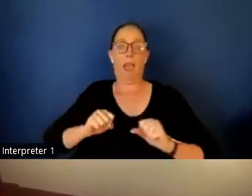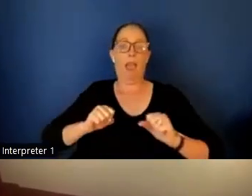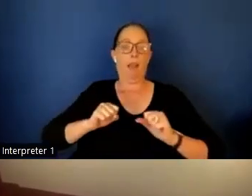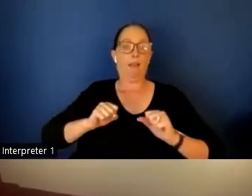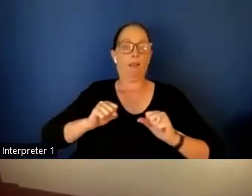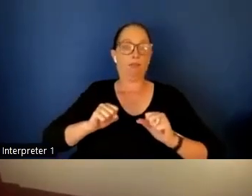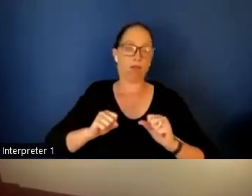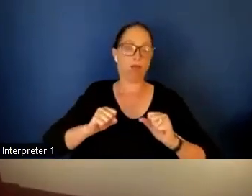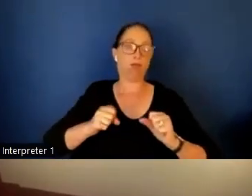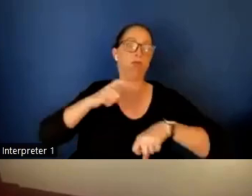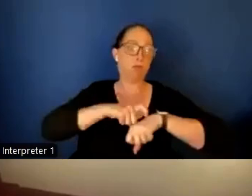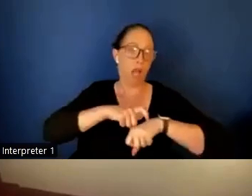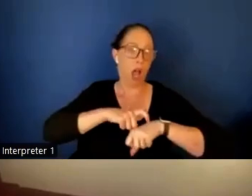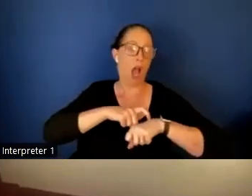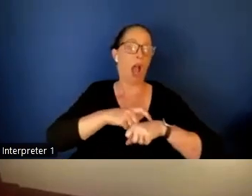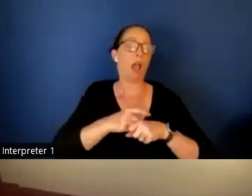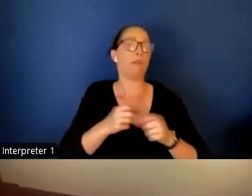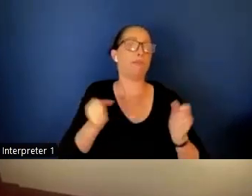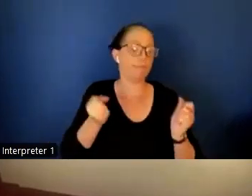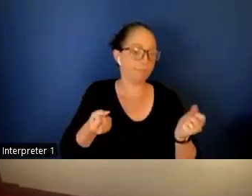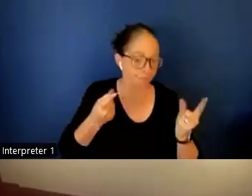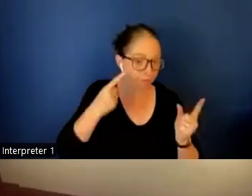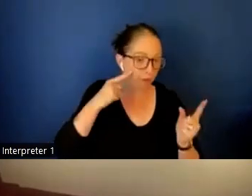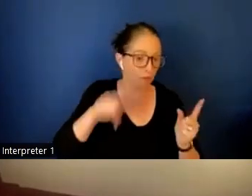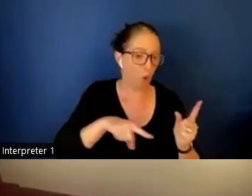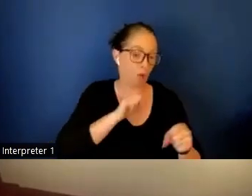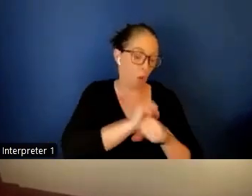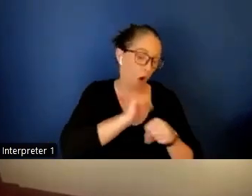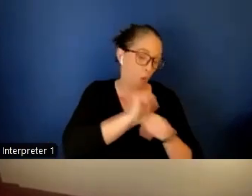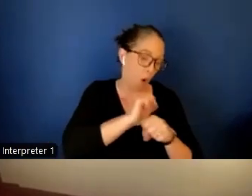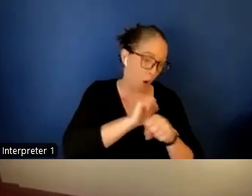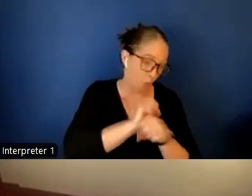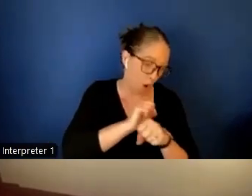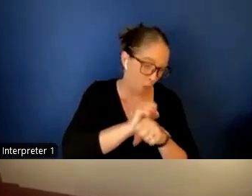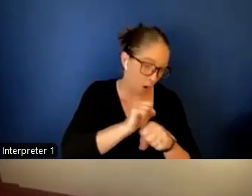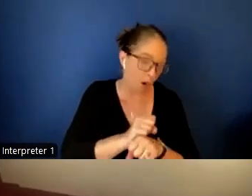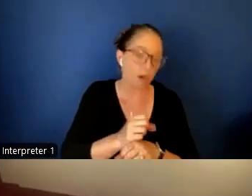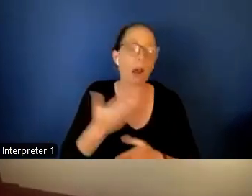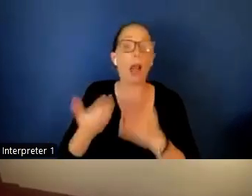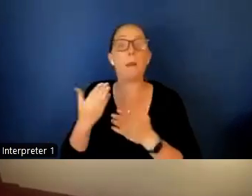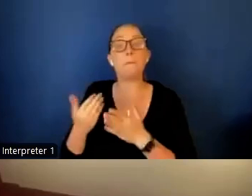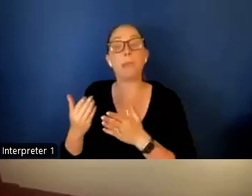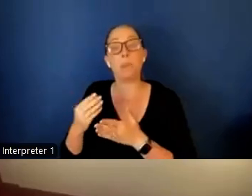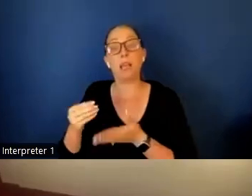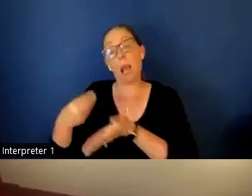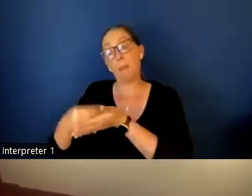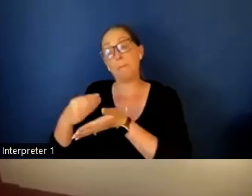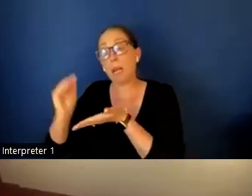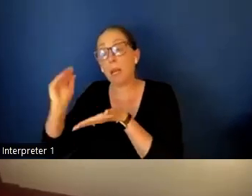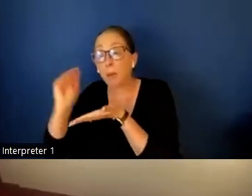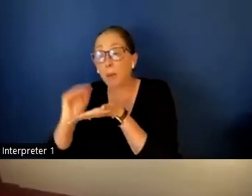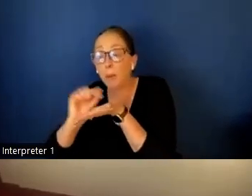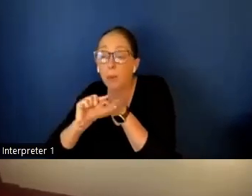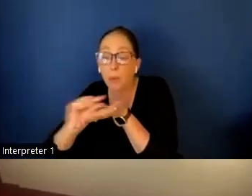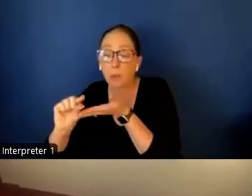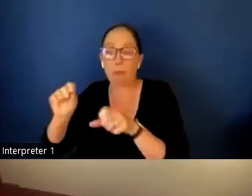that you would need to do, whereas a lower amount might support keeping you going at the pace that you're at, but doesn't really alter the way in which you